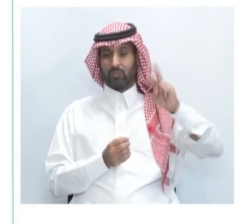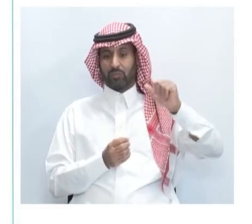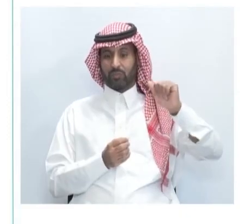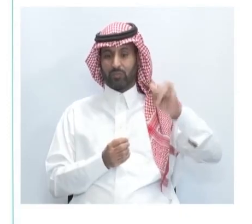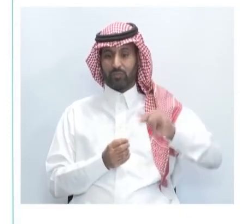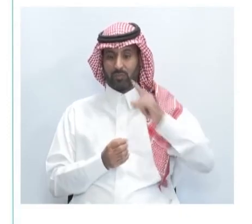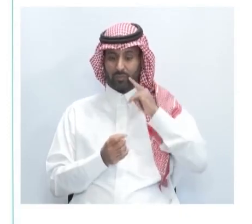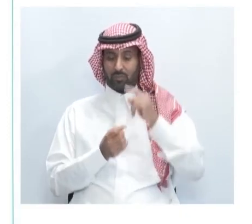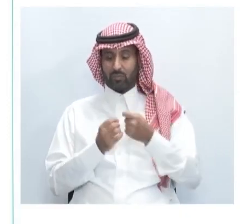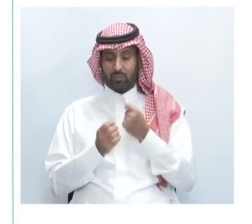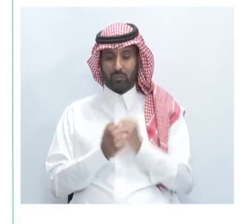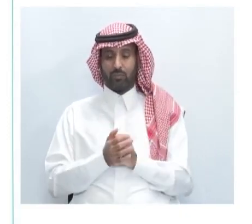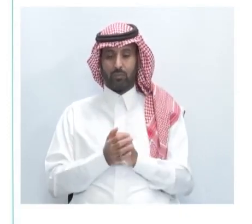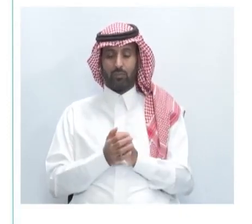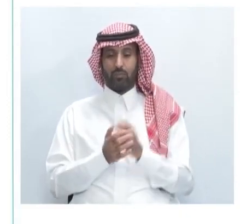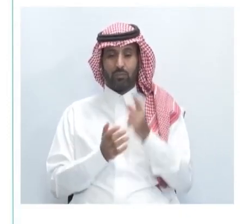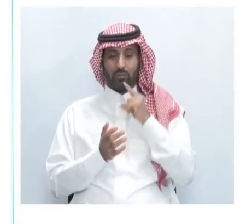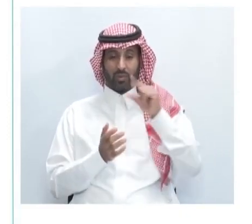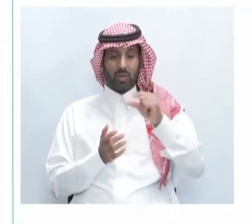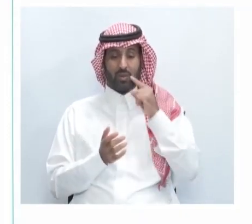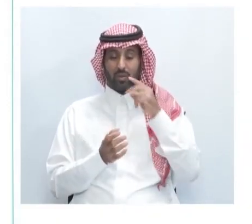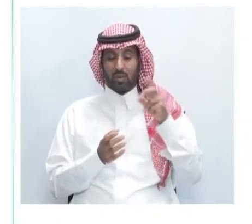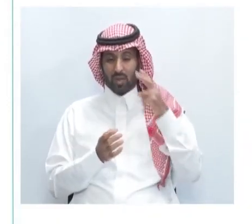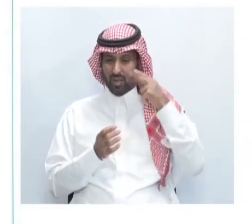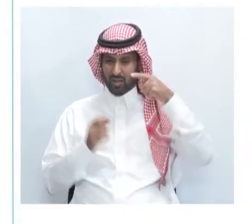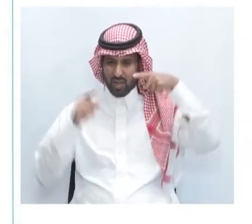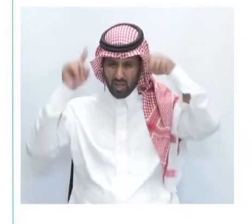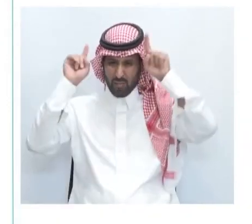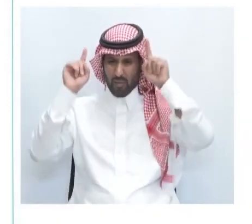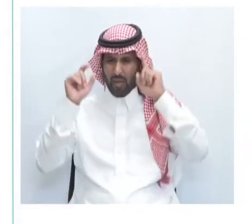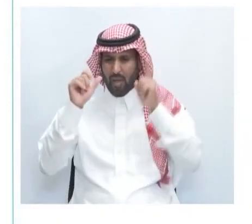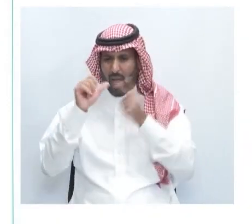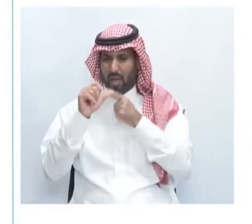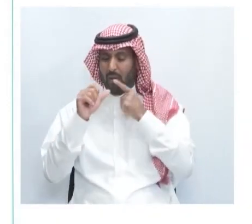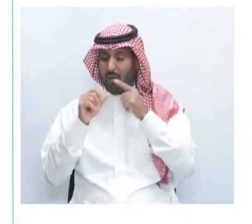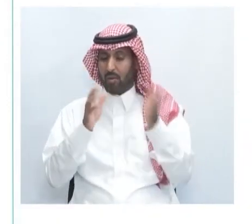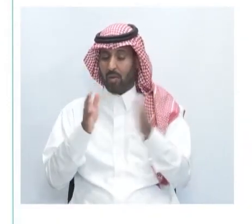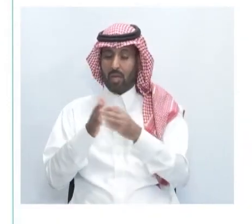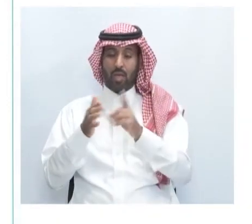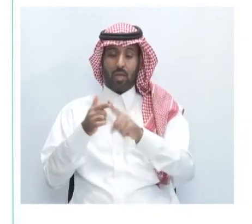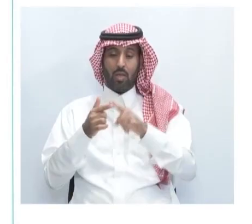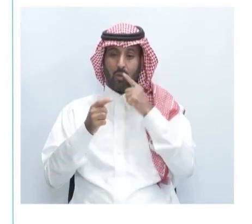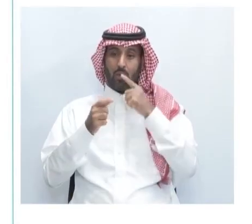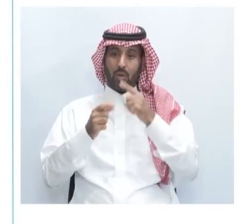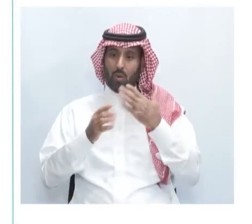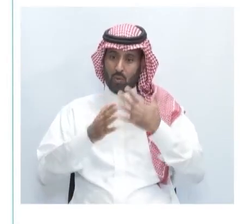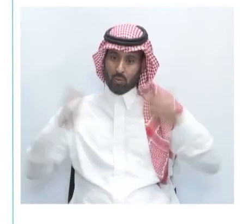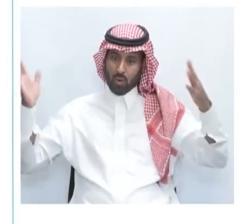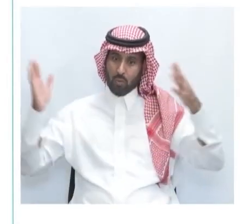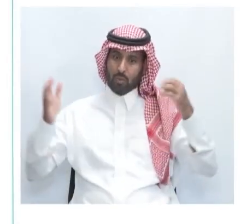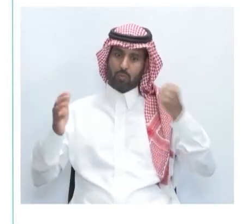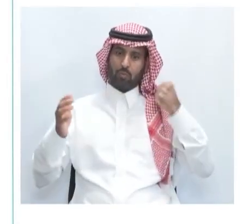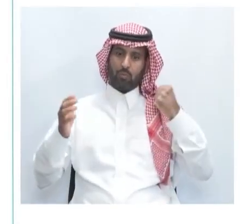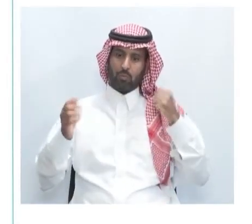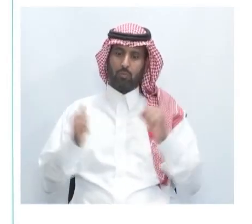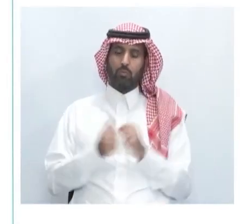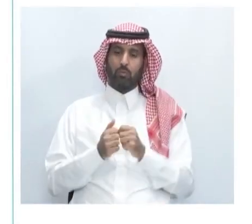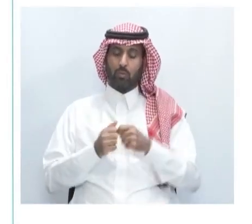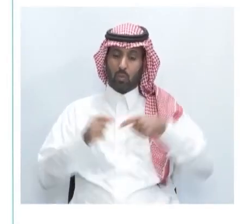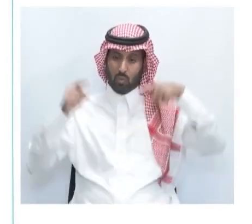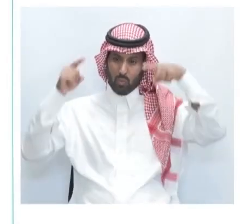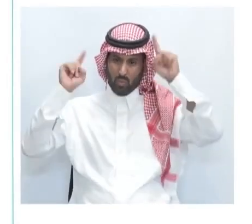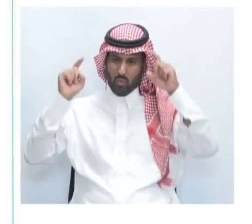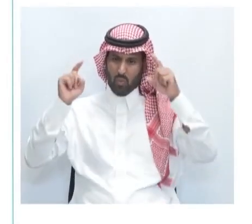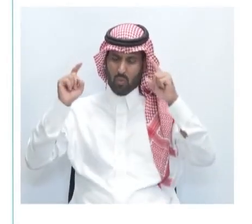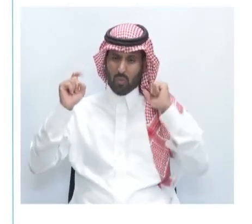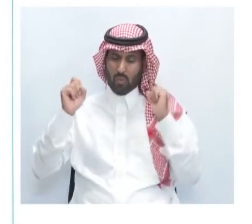excellent. So it's small and gray. So we have a rabbit here. That's right. It's big and strong. Where is it? Big